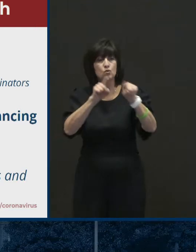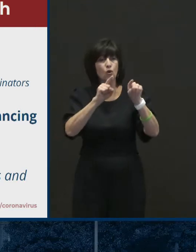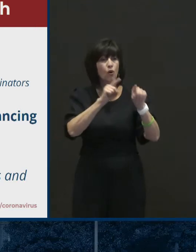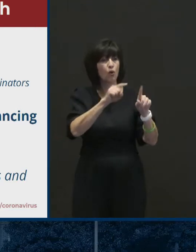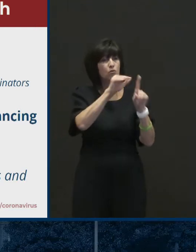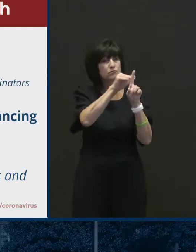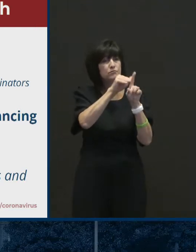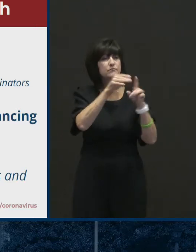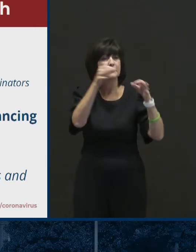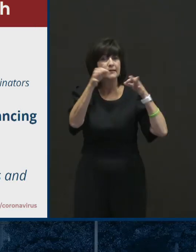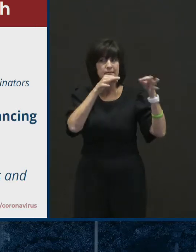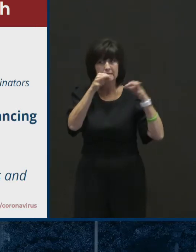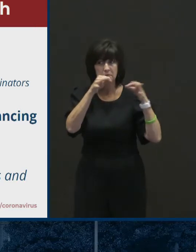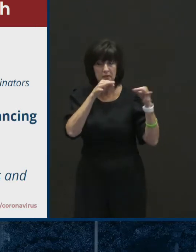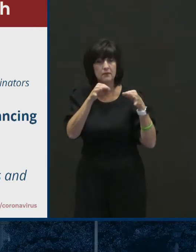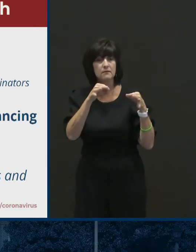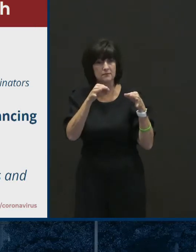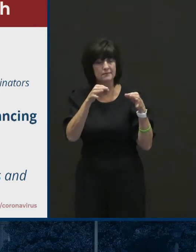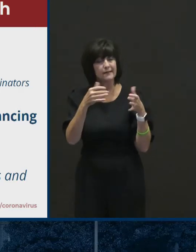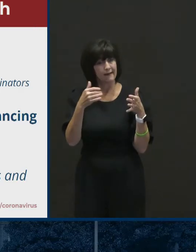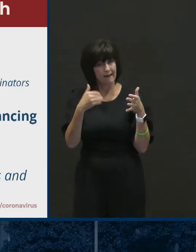also working with partners on other